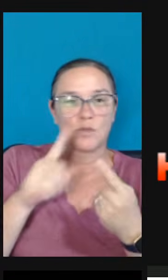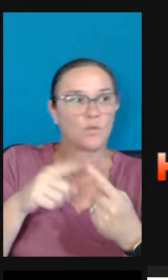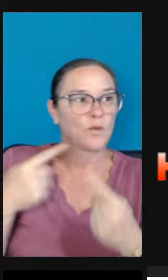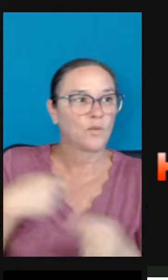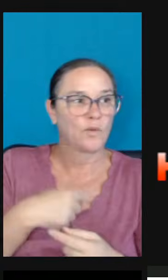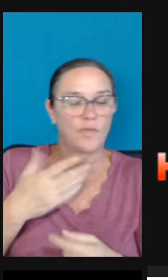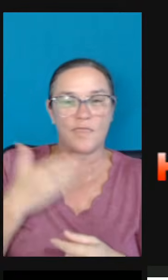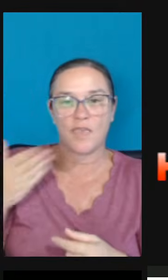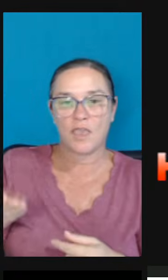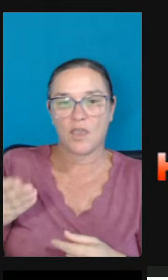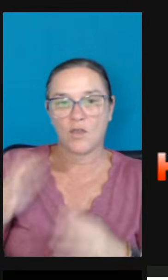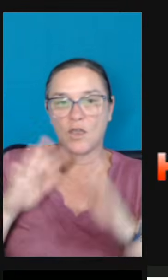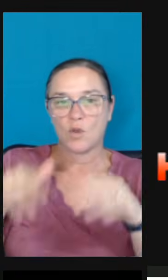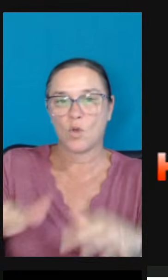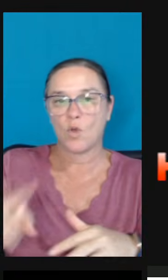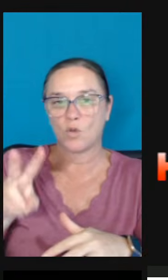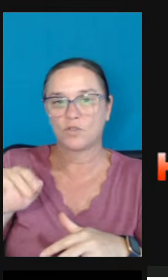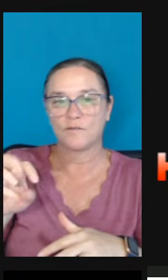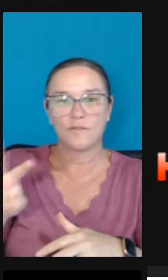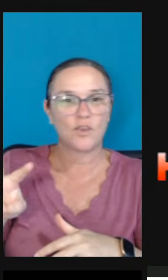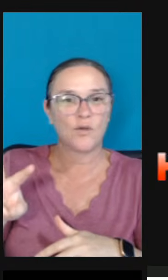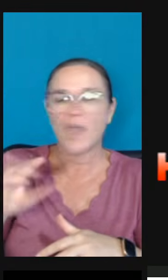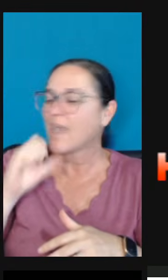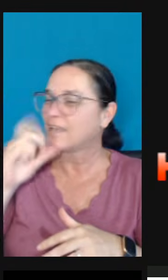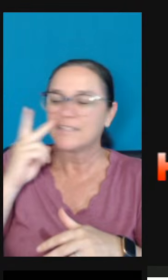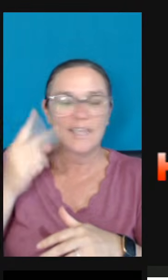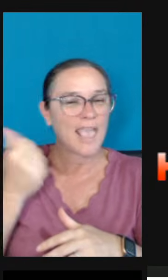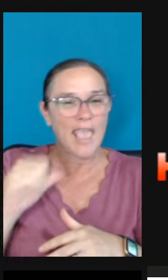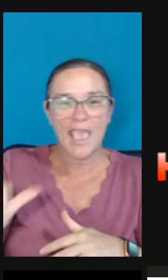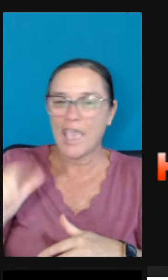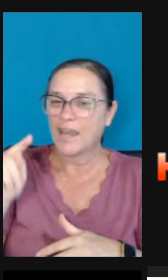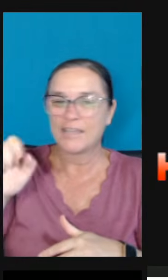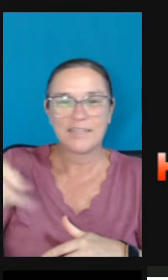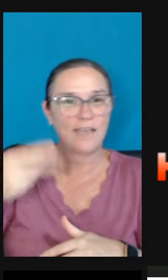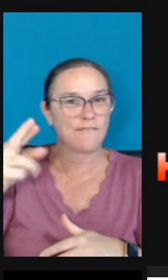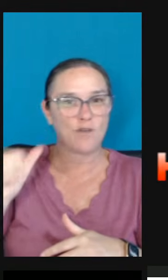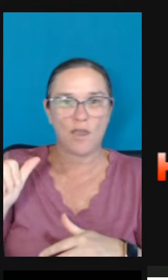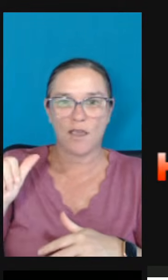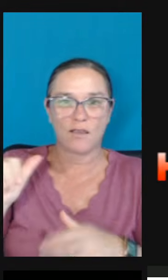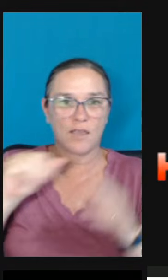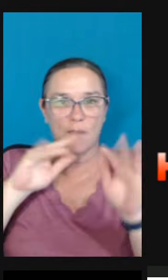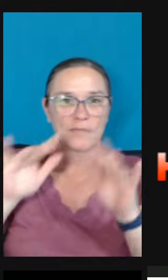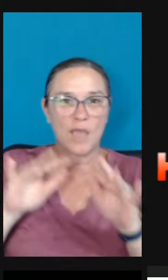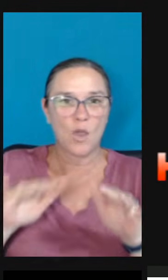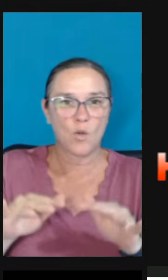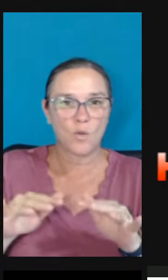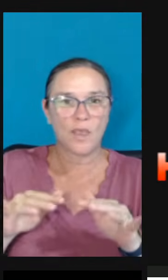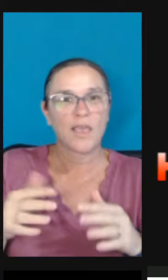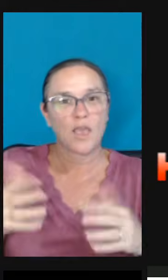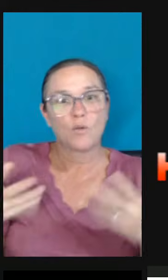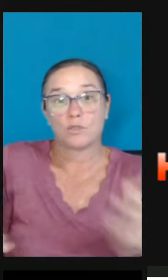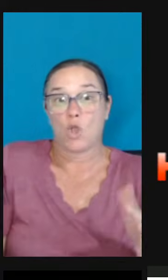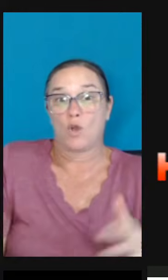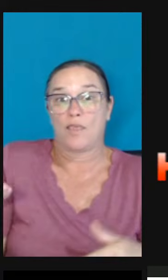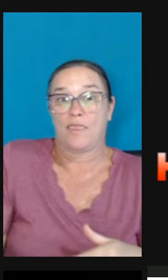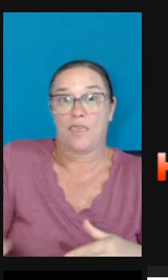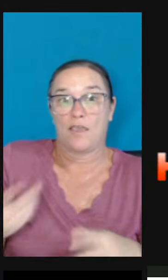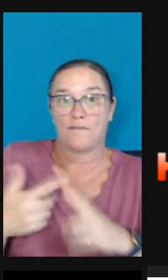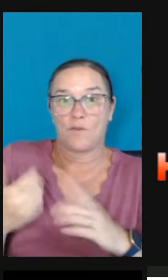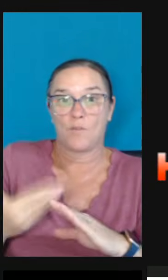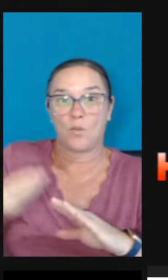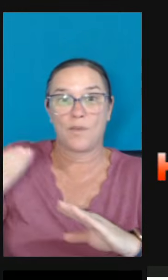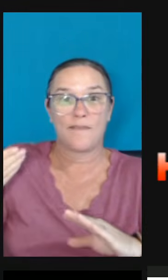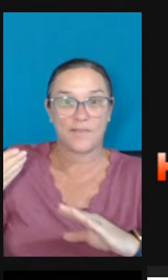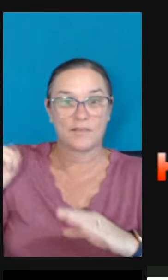see a piece of Tephra fall the entire time. Right? It looked, there was definitely Tephra there already from previous episodes,